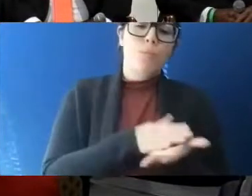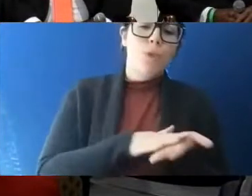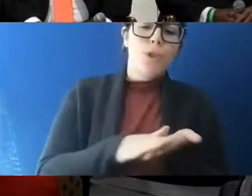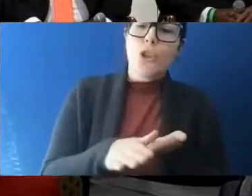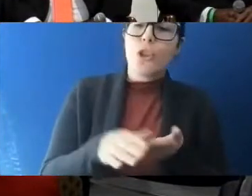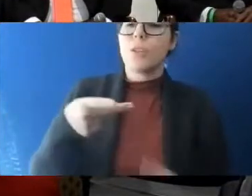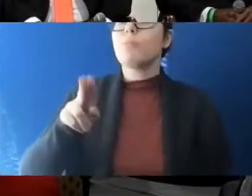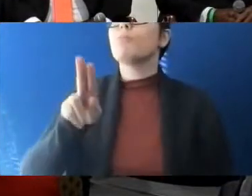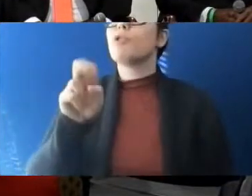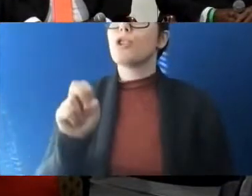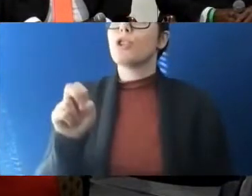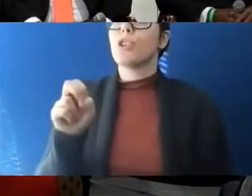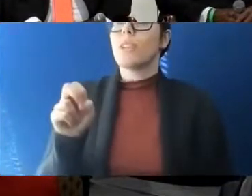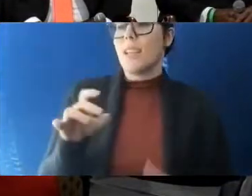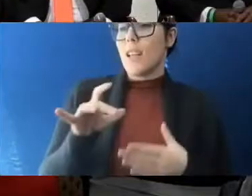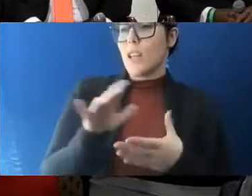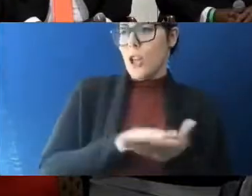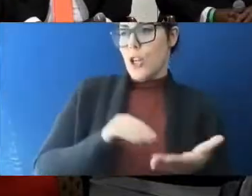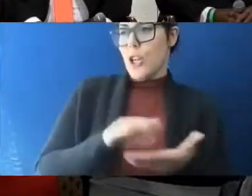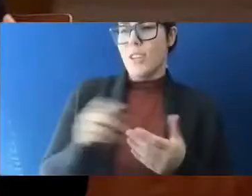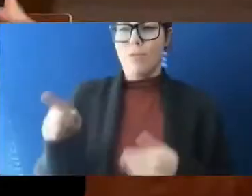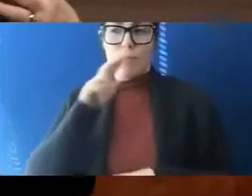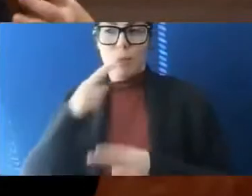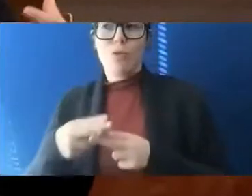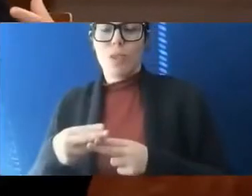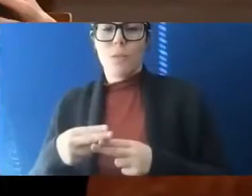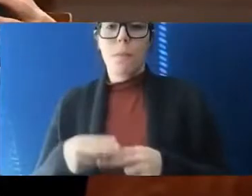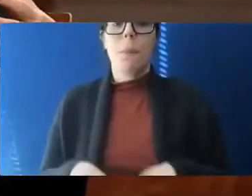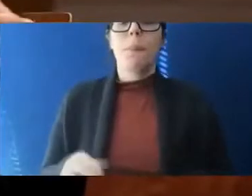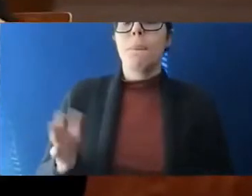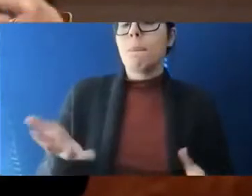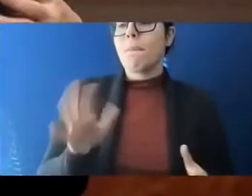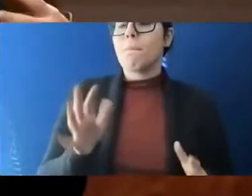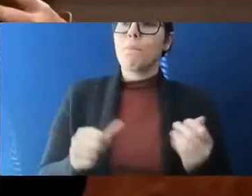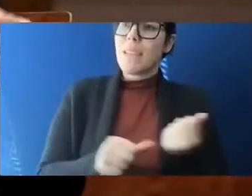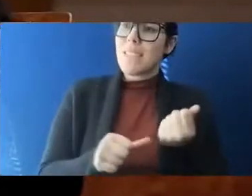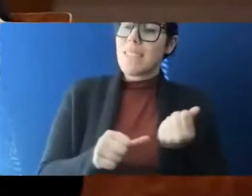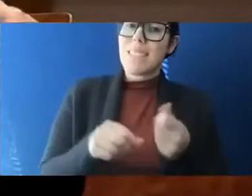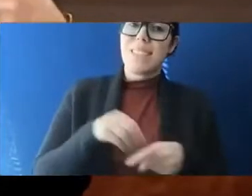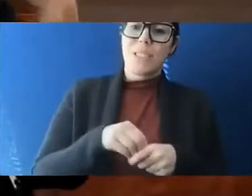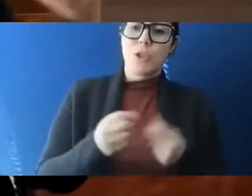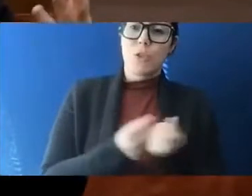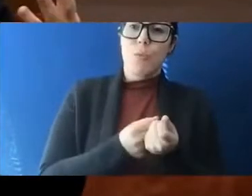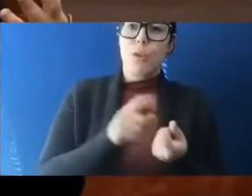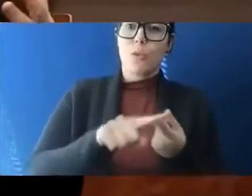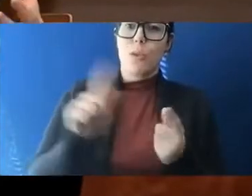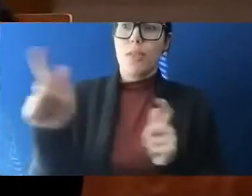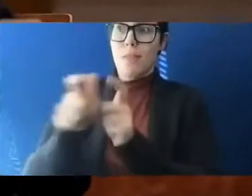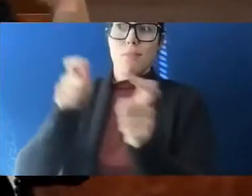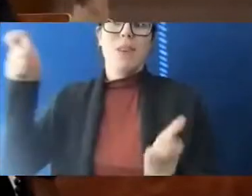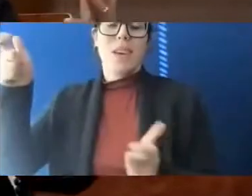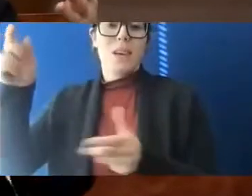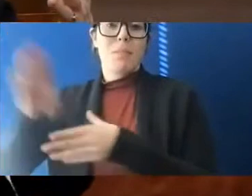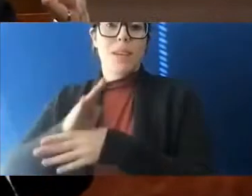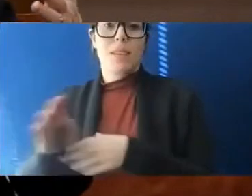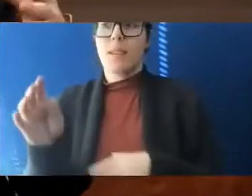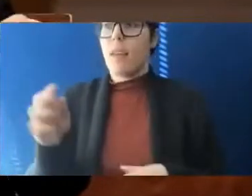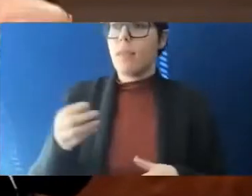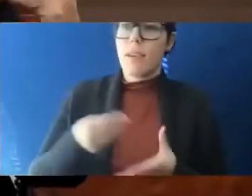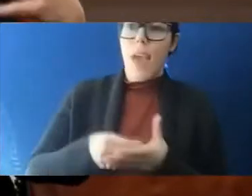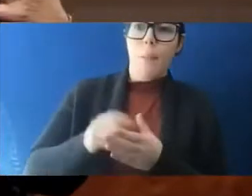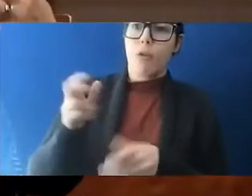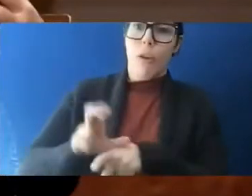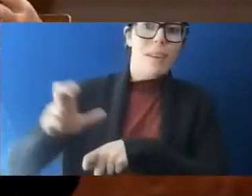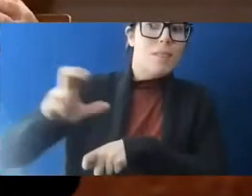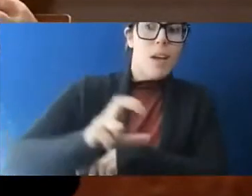Ruth just gave an example of, and essentially assistance and support to our big businesses and our capital investors and our